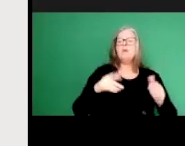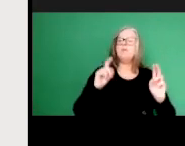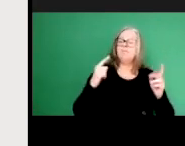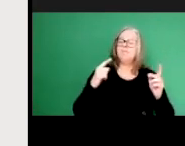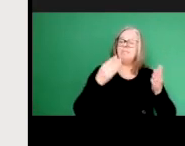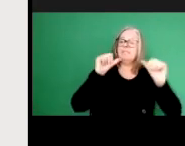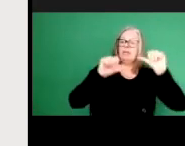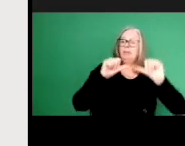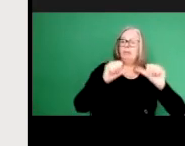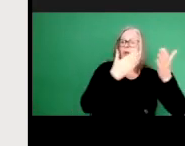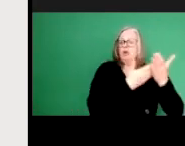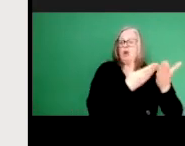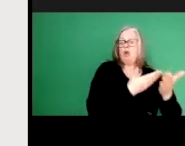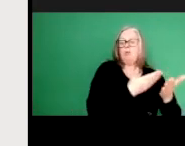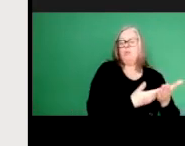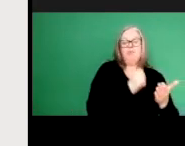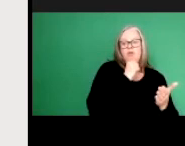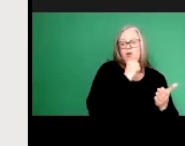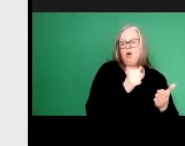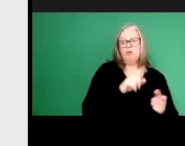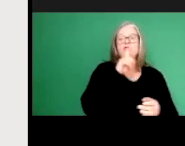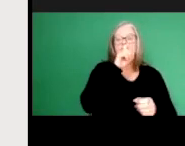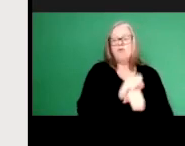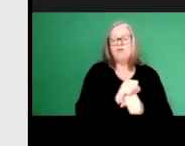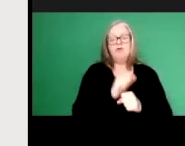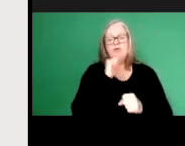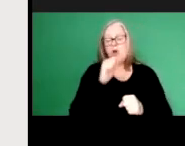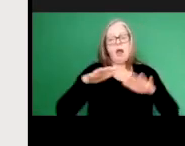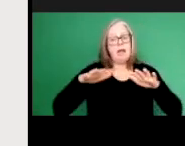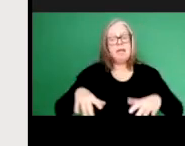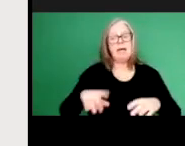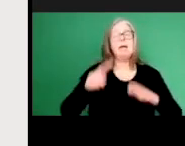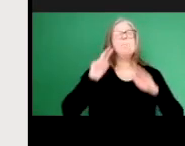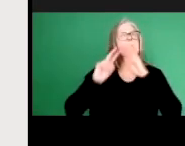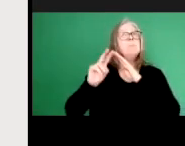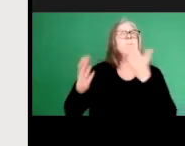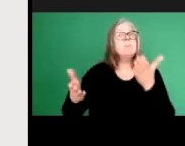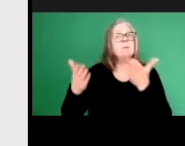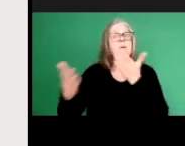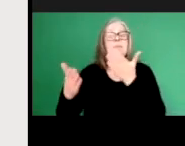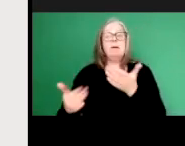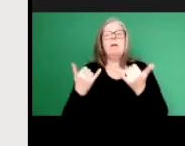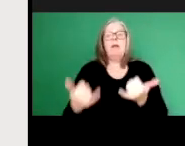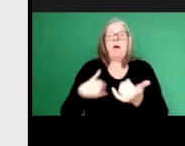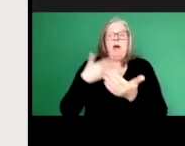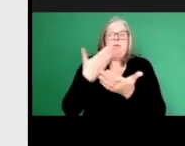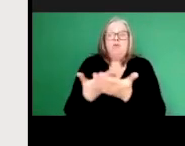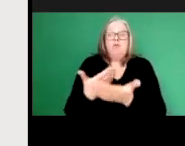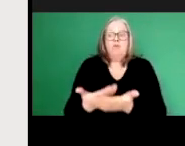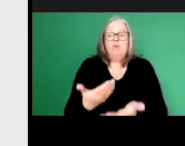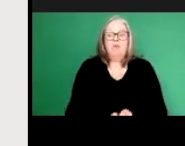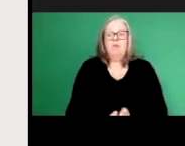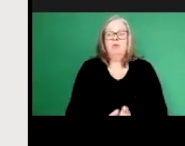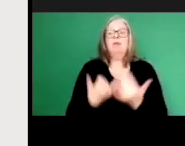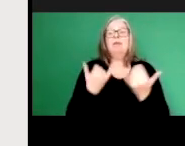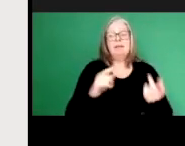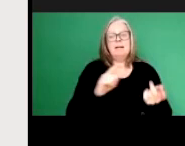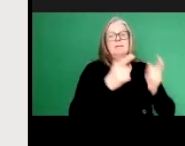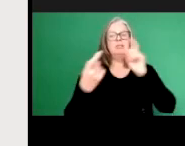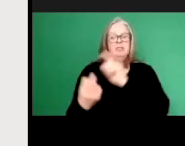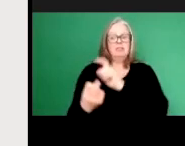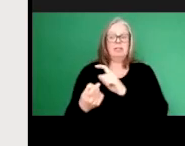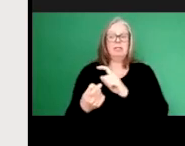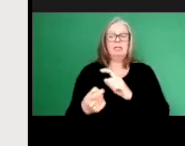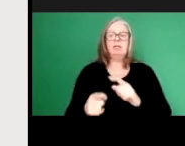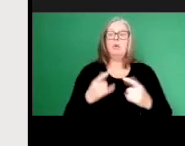Was it true? Now there's been so much research that basically, you know, that's not really what the argument is about. It's not about